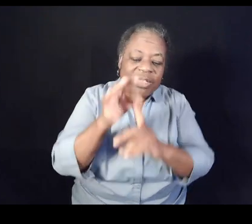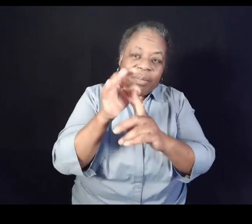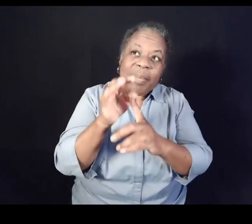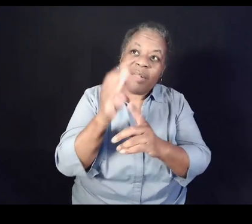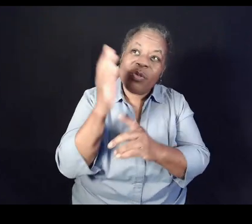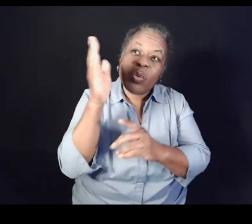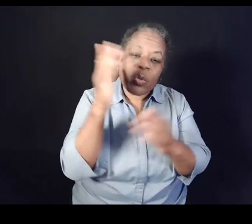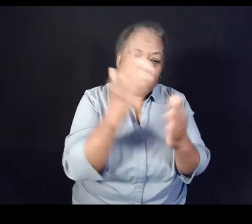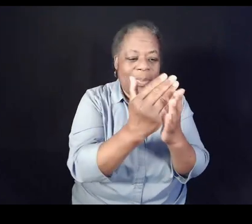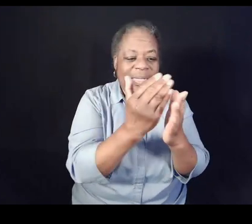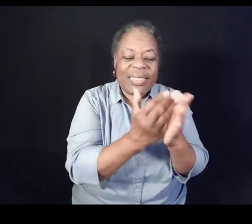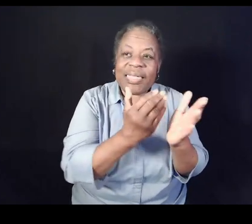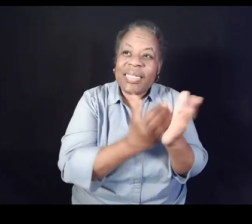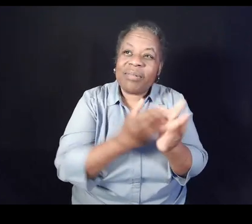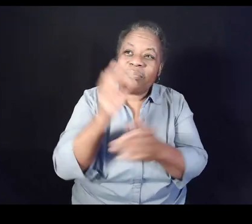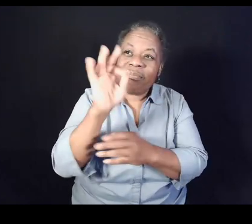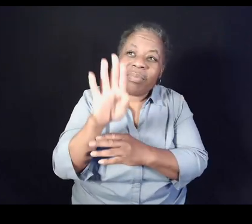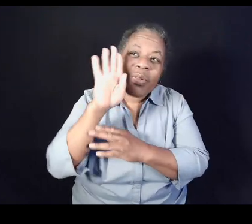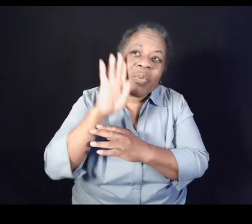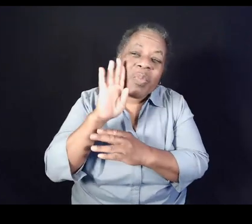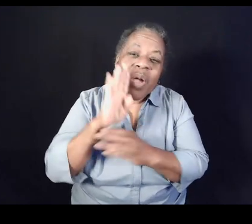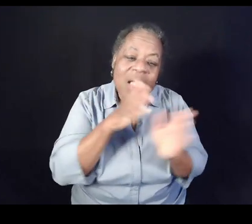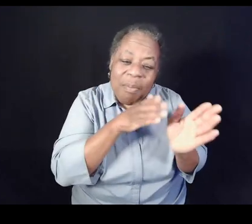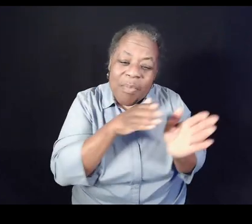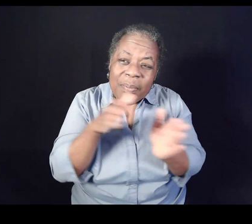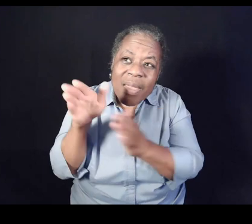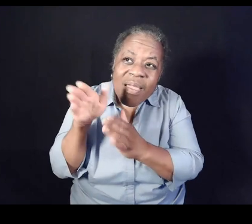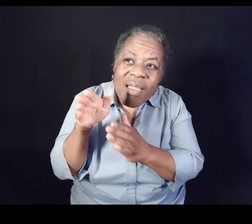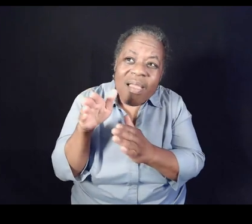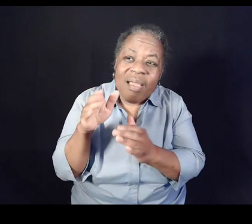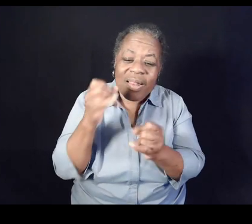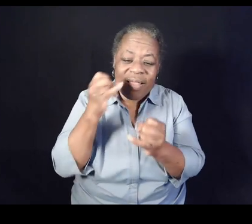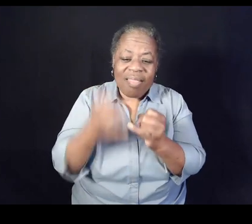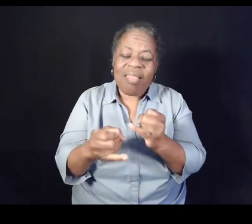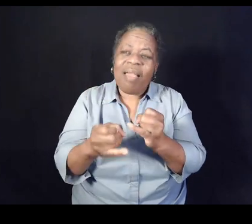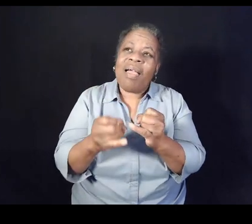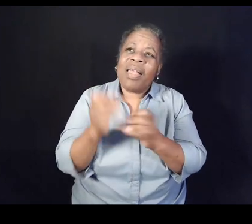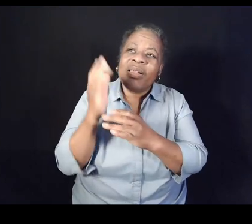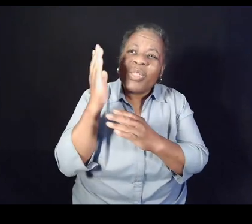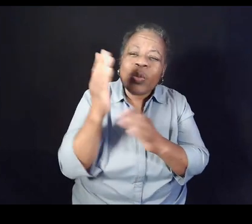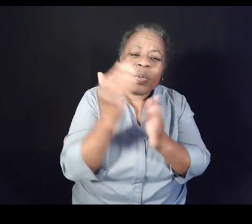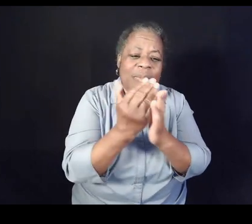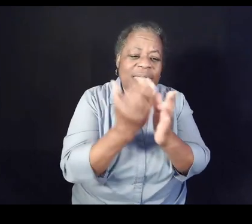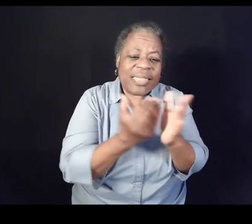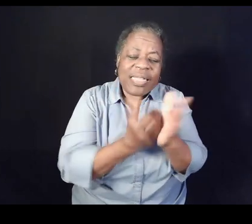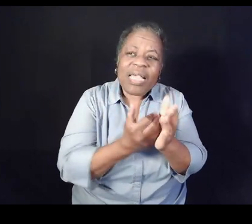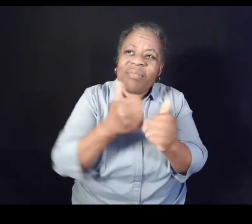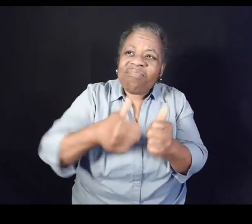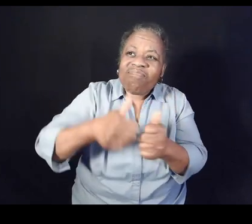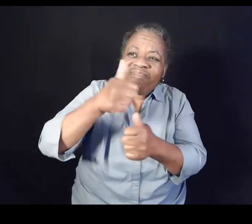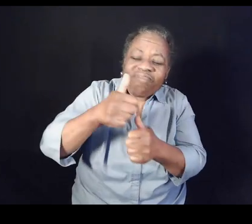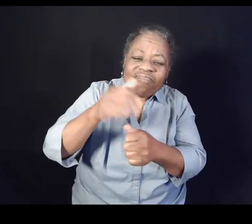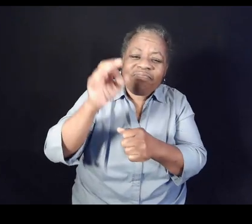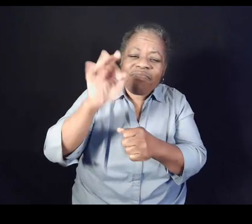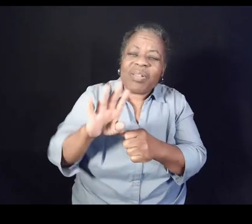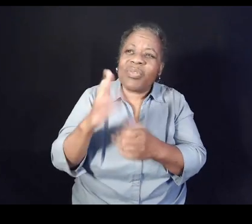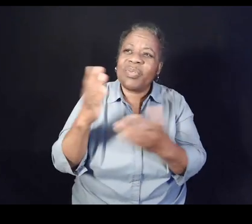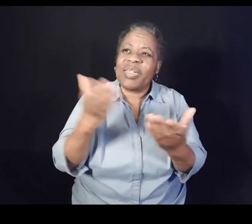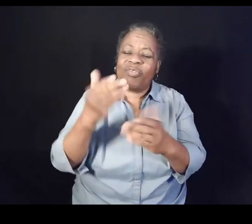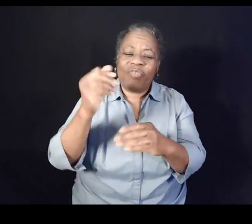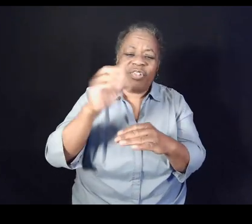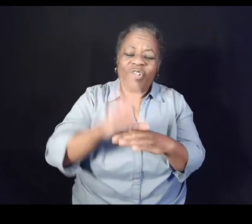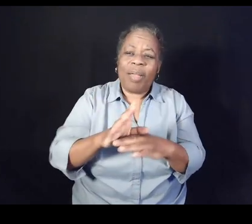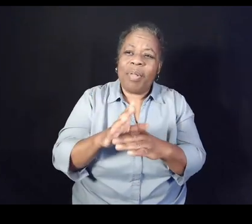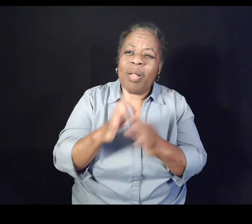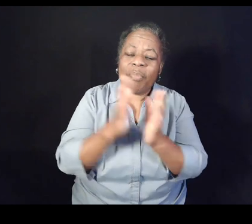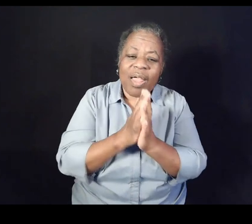Pastor Bryan has prepared, his last sermon series as a senior pastor of Grace Chapel. We pray that as he speaks these words